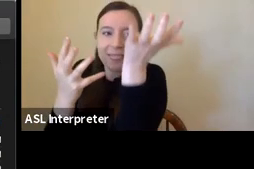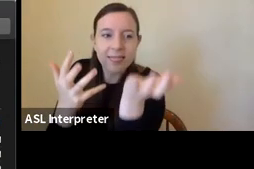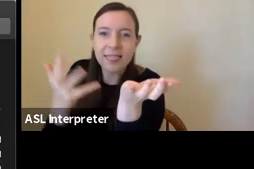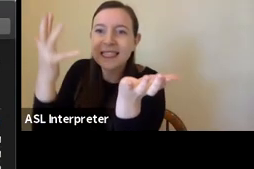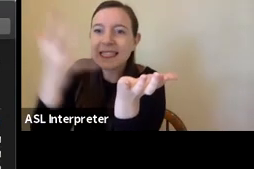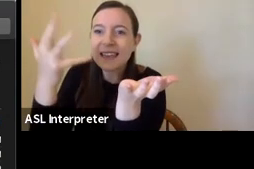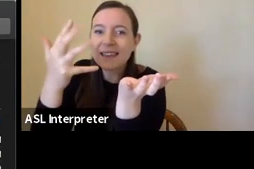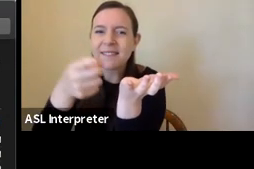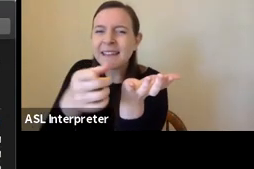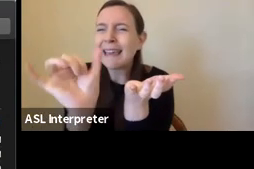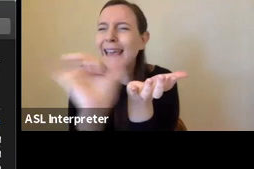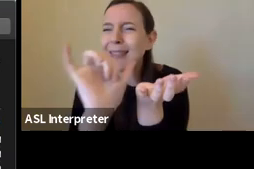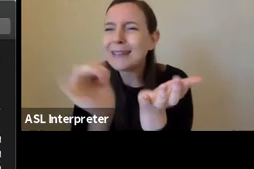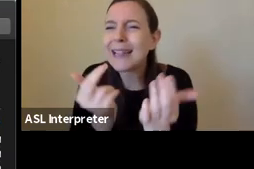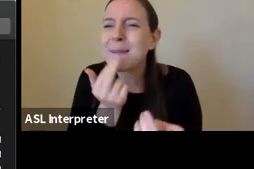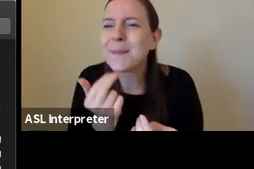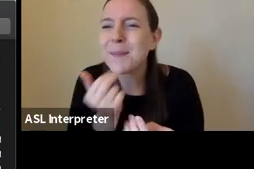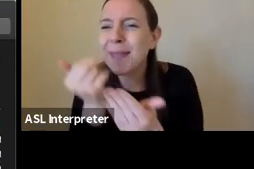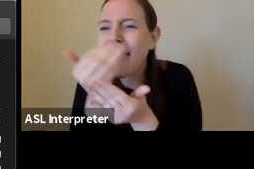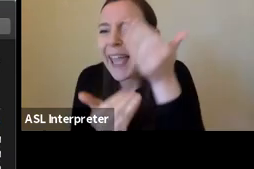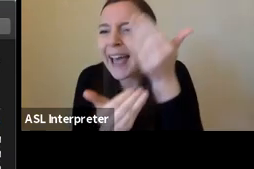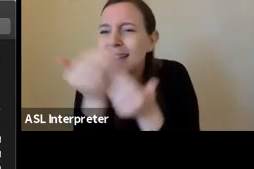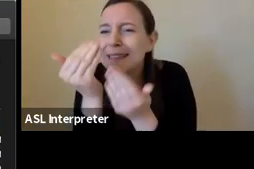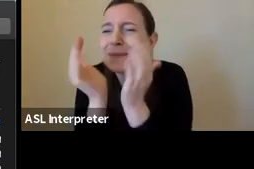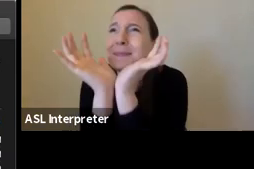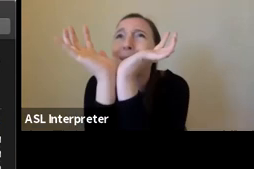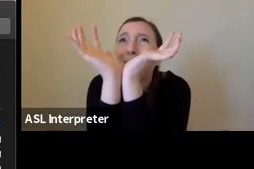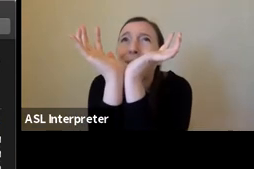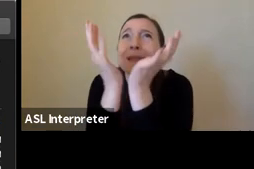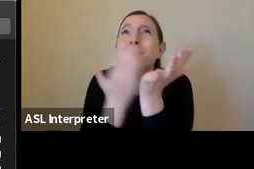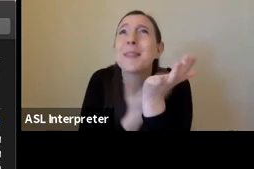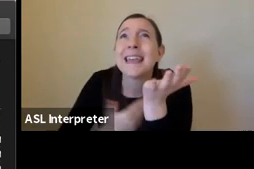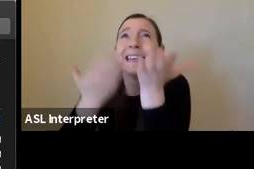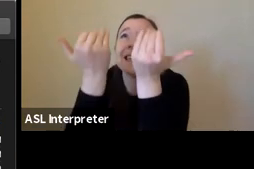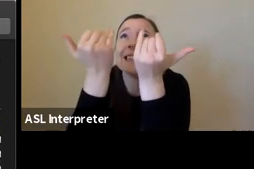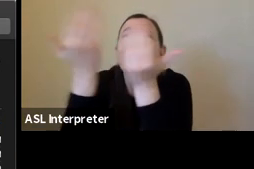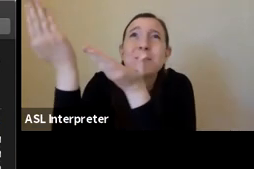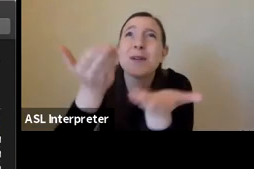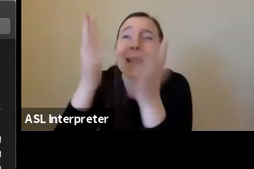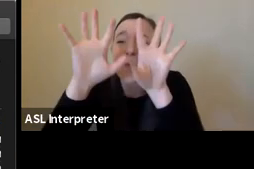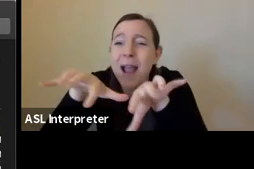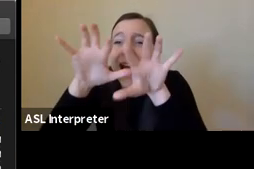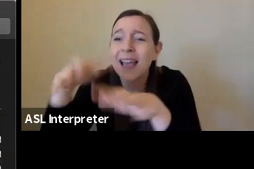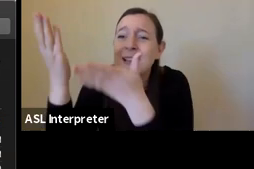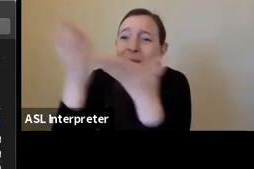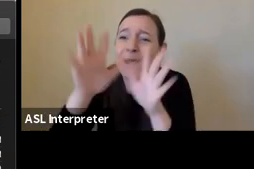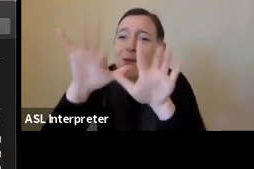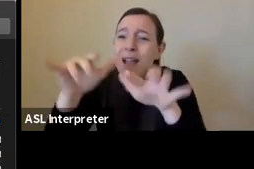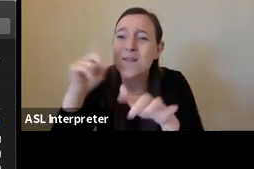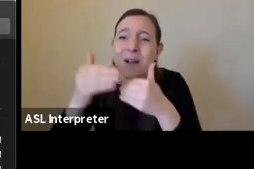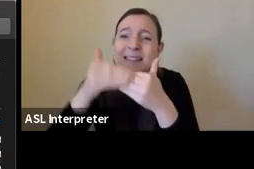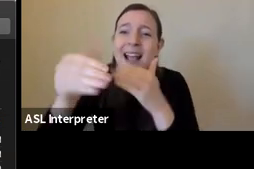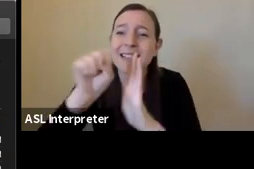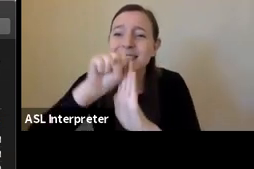rain?" You know, like the little hands asking, telling creator, bring rain for us for next season.